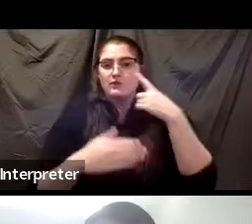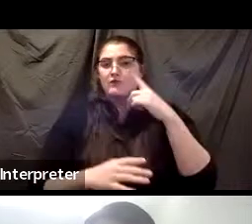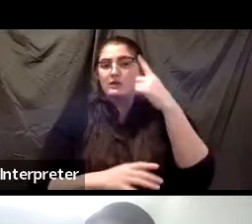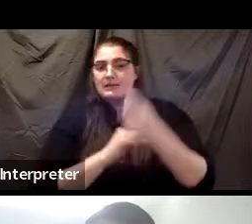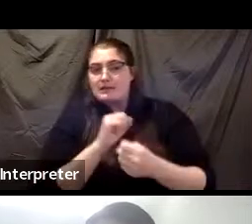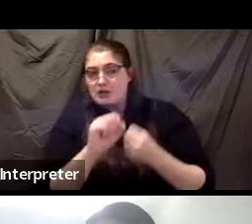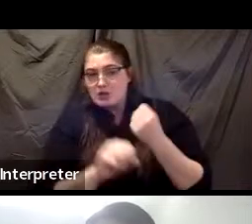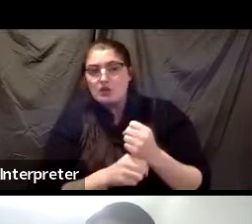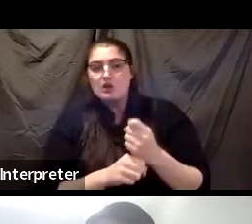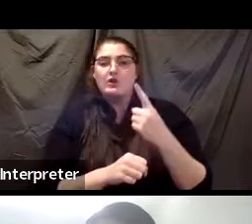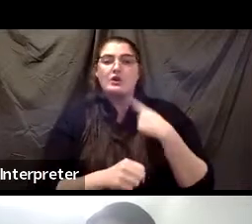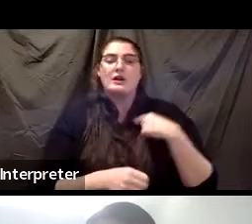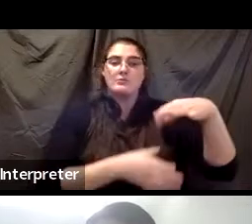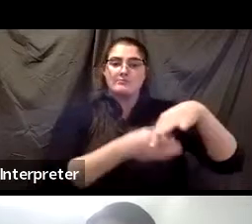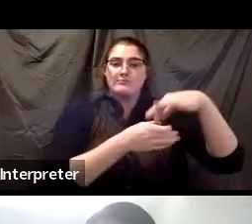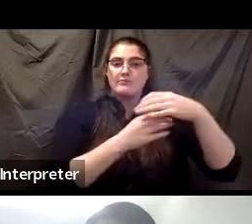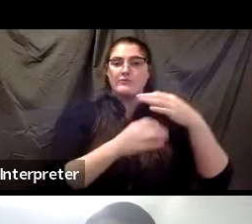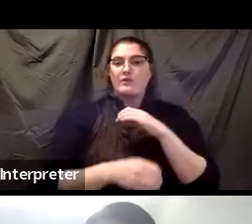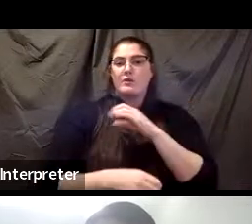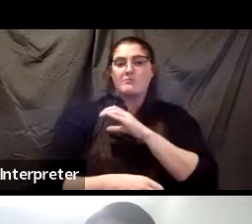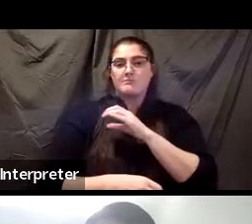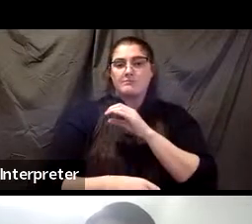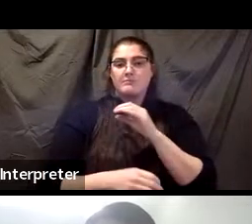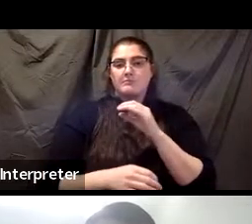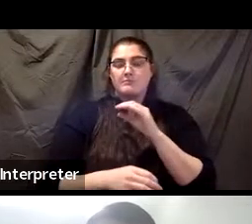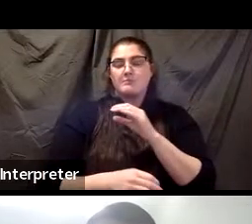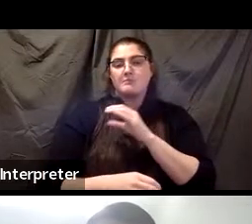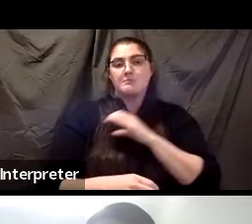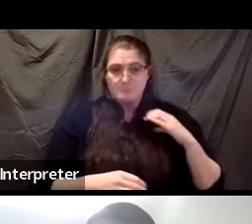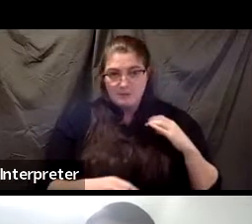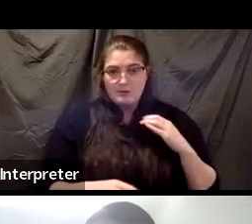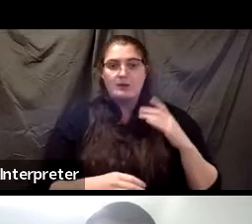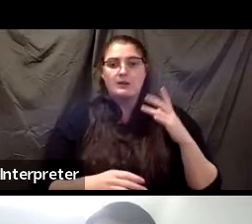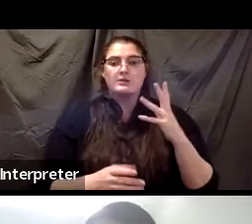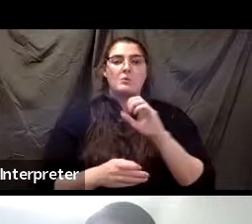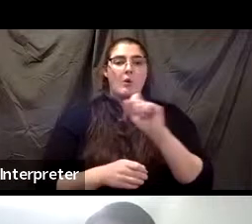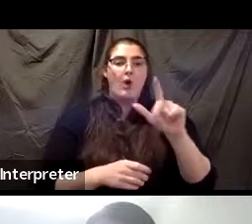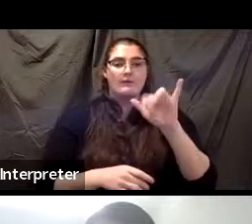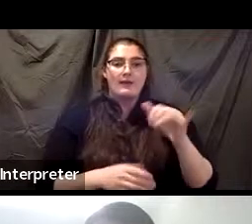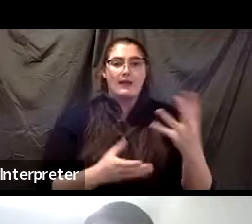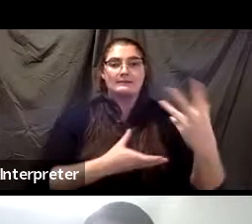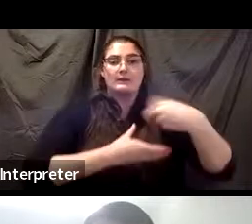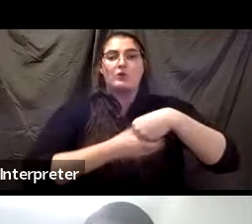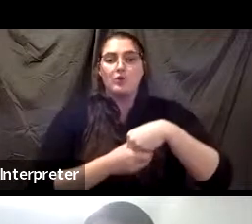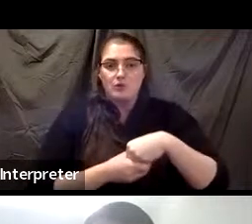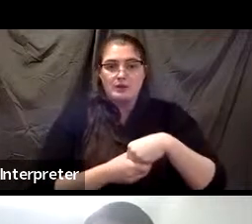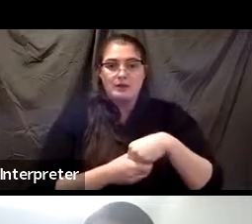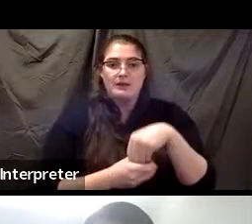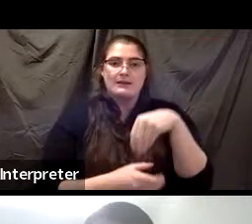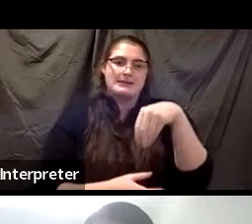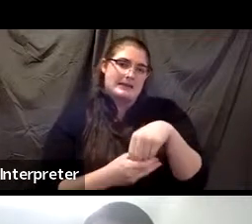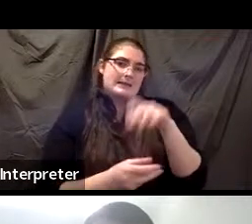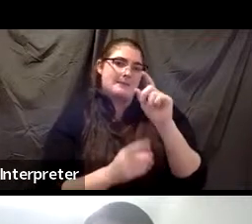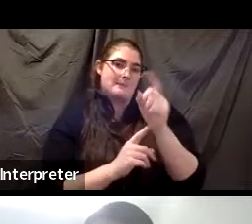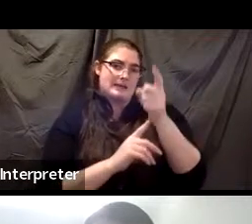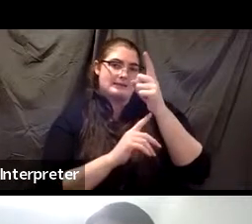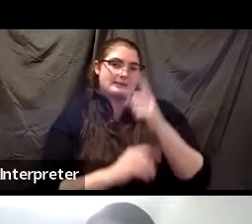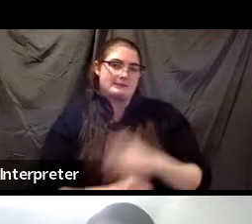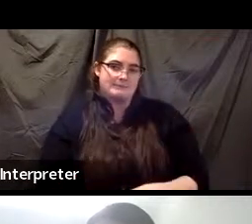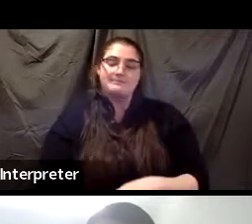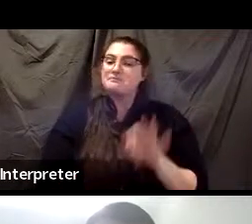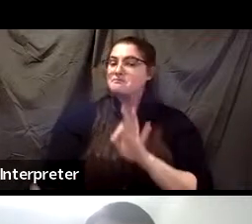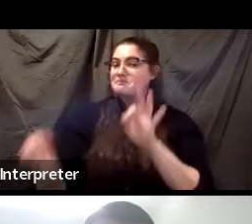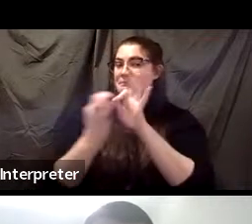also elected our officers. So all of that is included in the in the minutes.